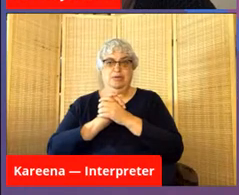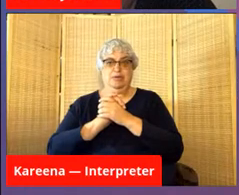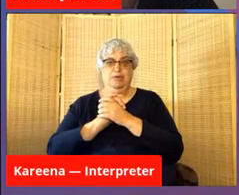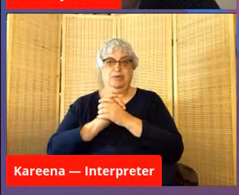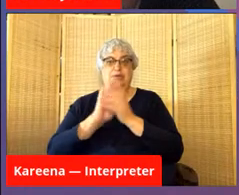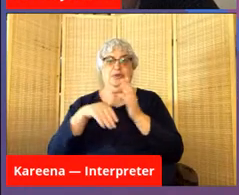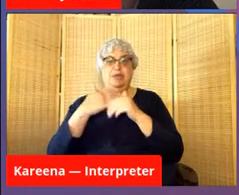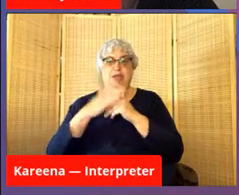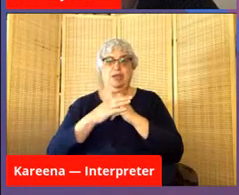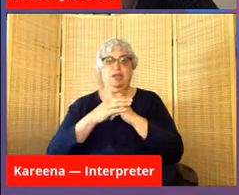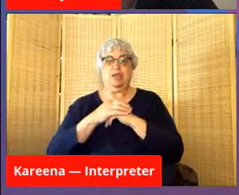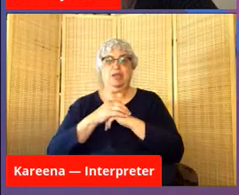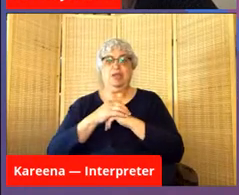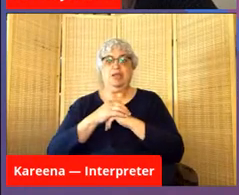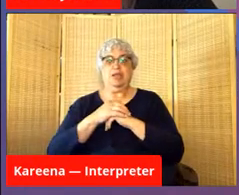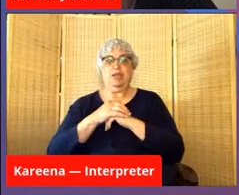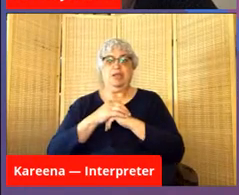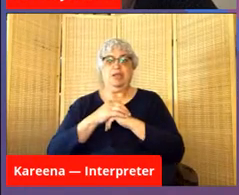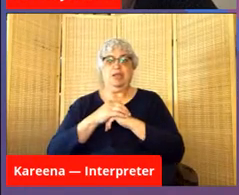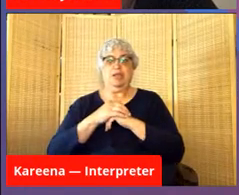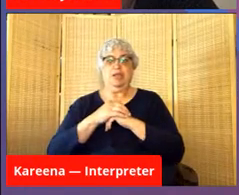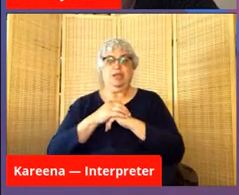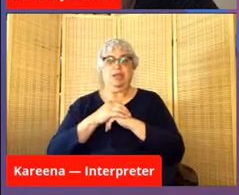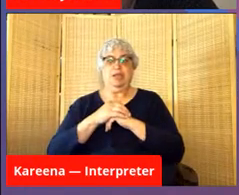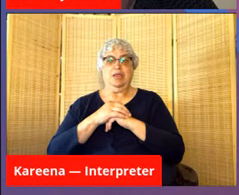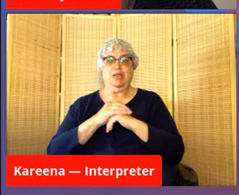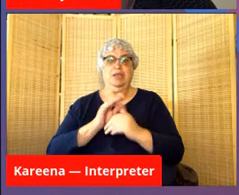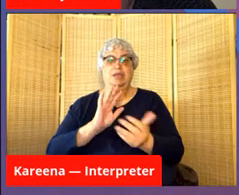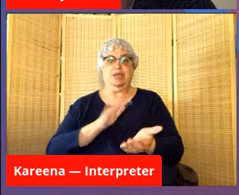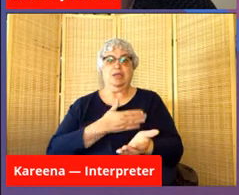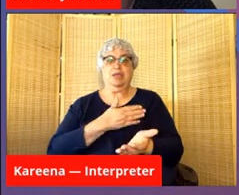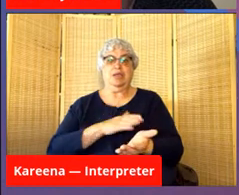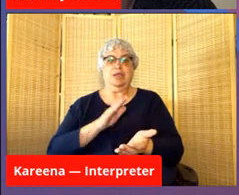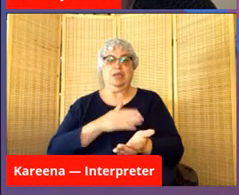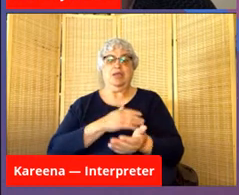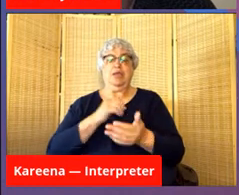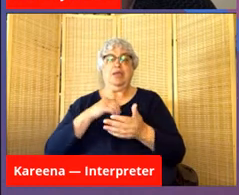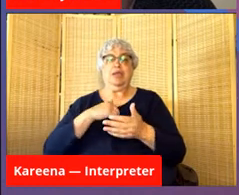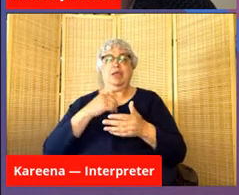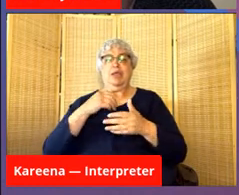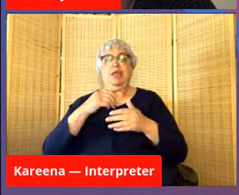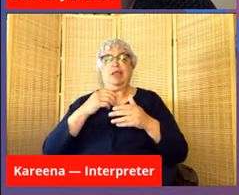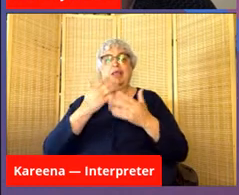Next slide, Amy. In my hand, I'm a stranger in